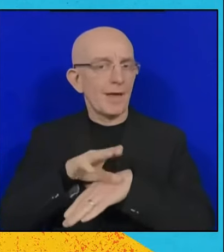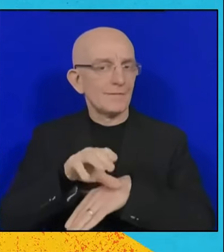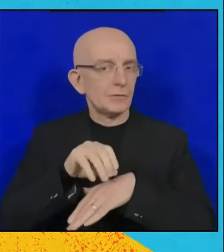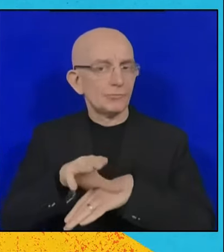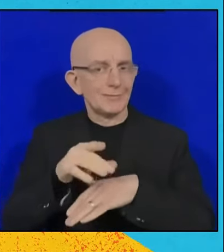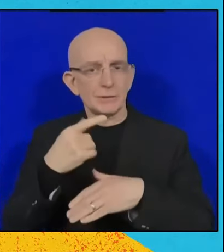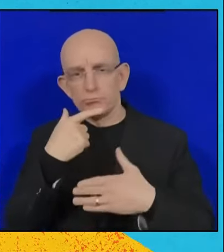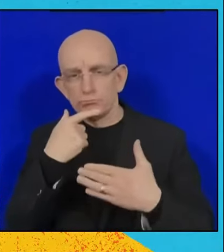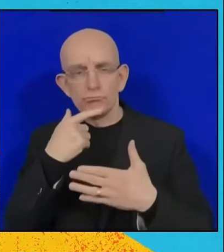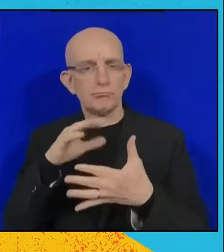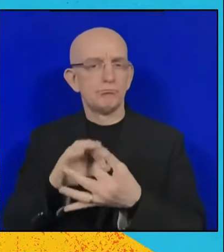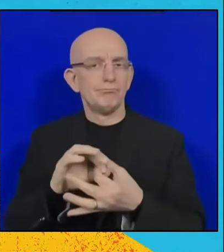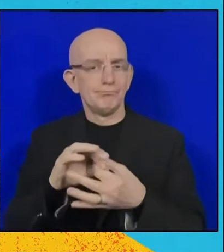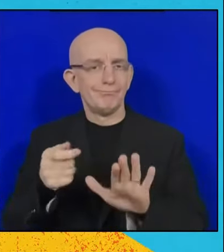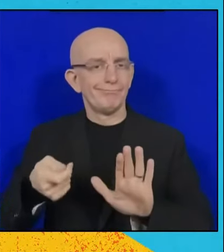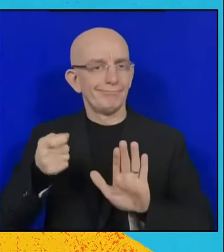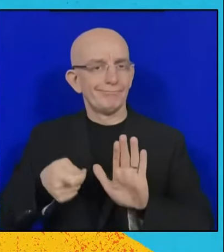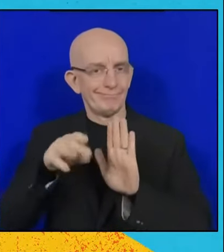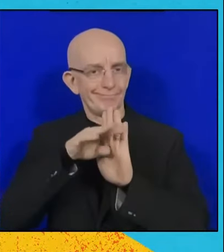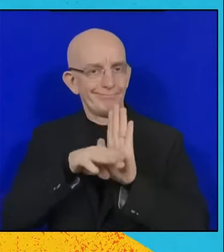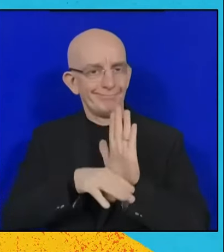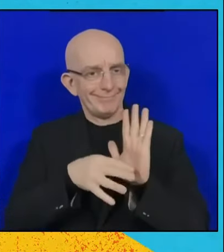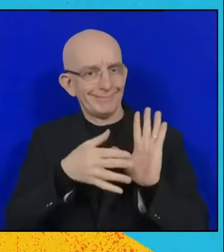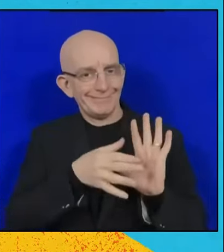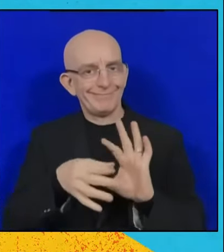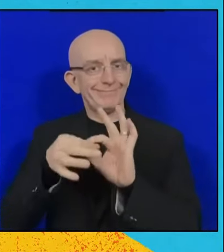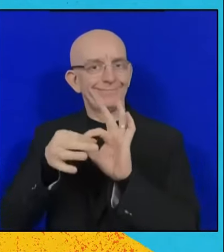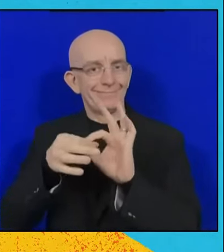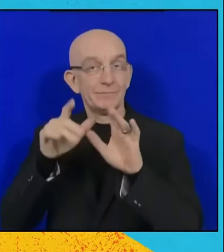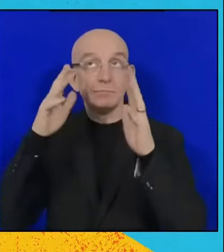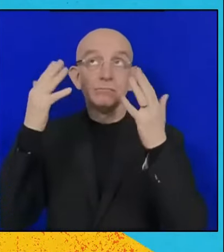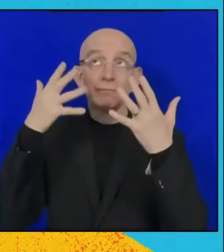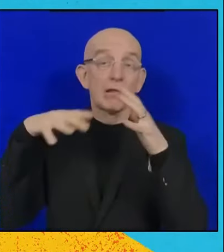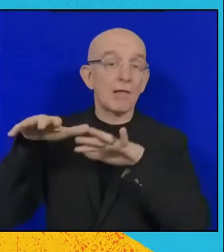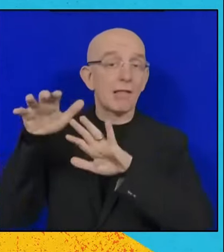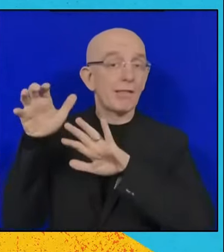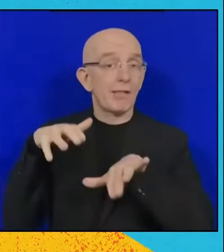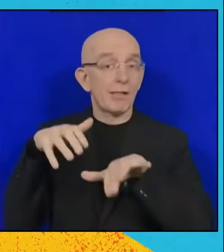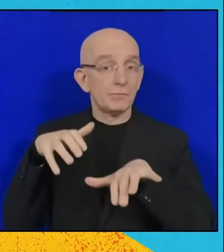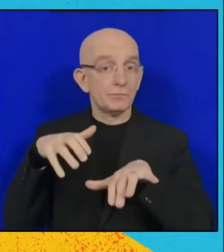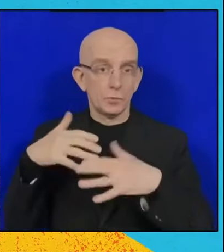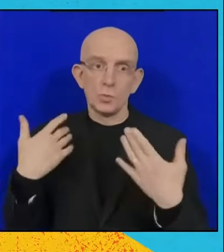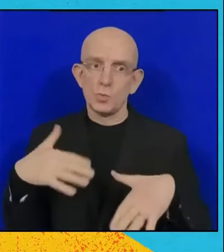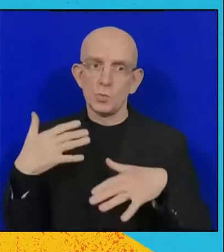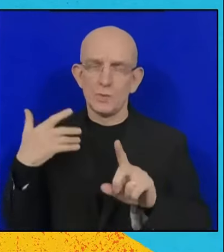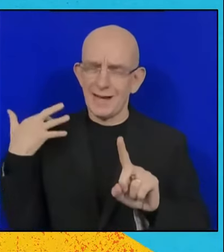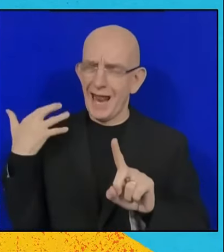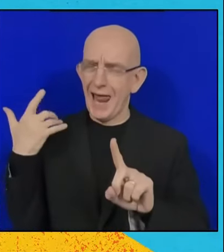for more than 10 years, and the last 4 years turned to be decisive.